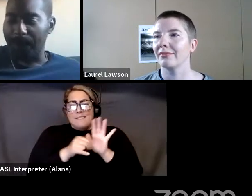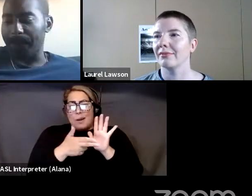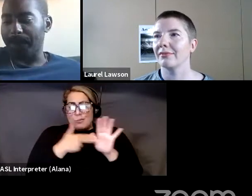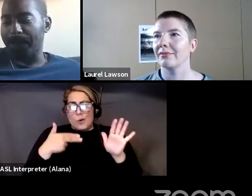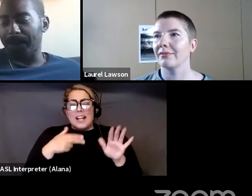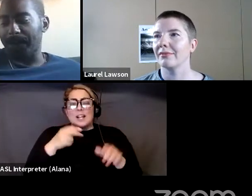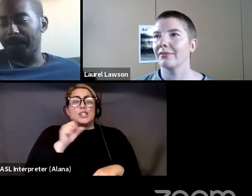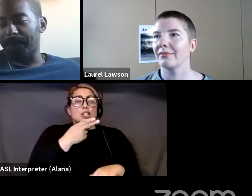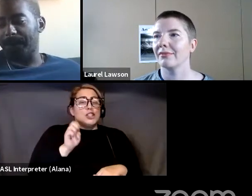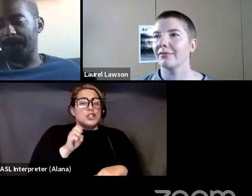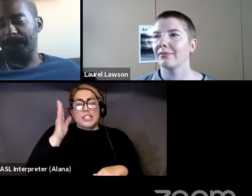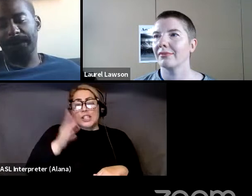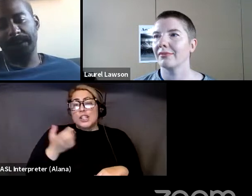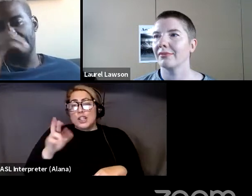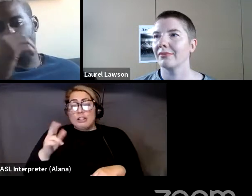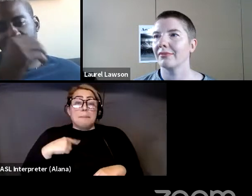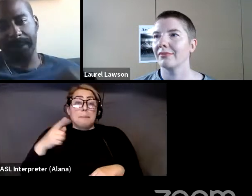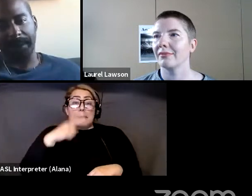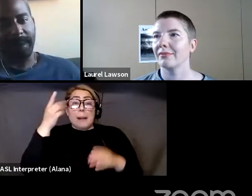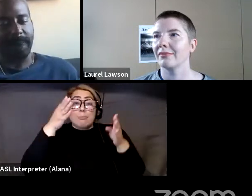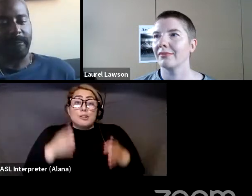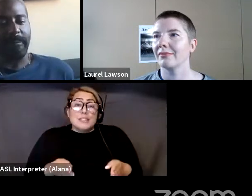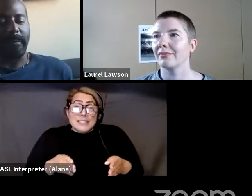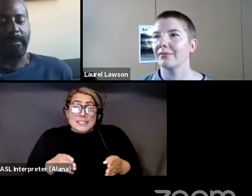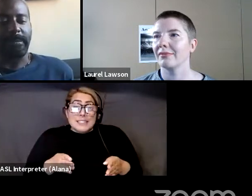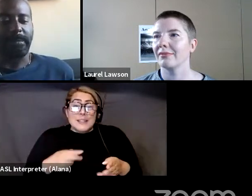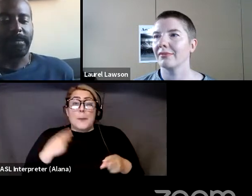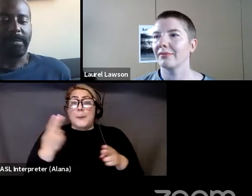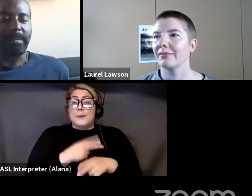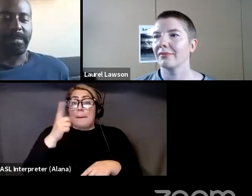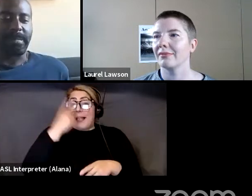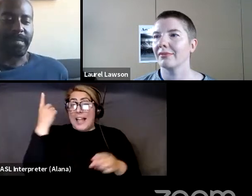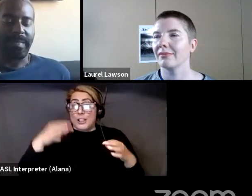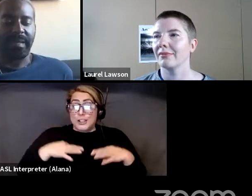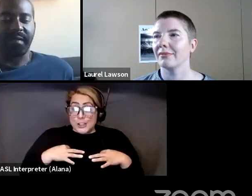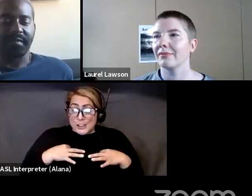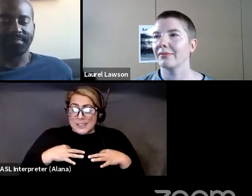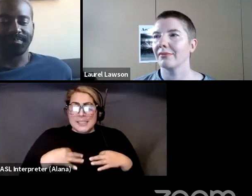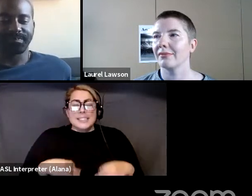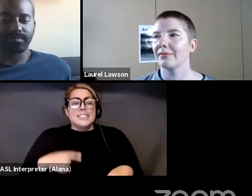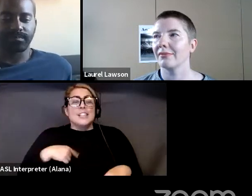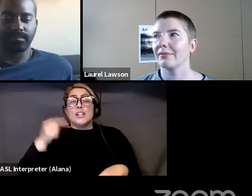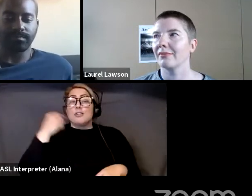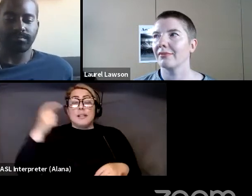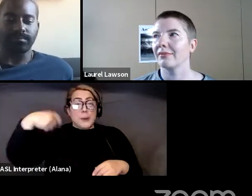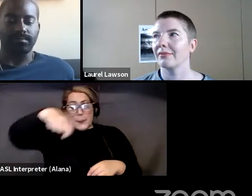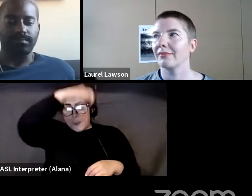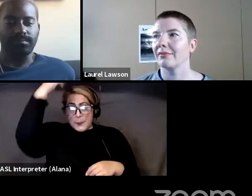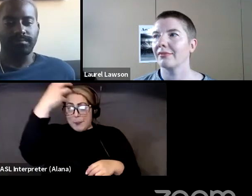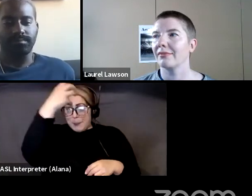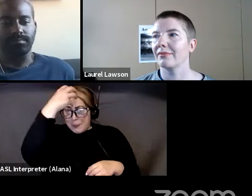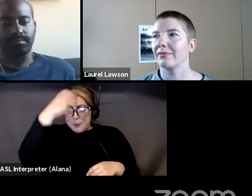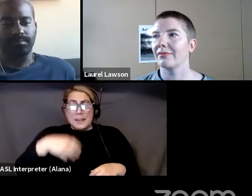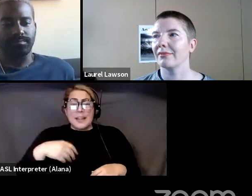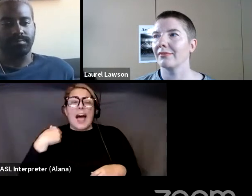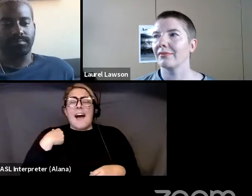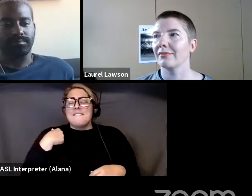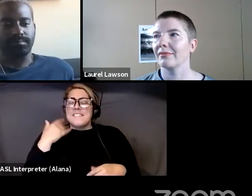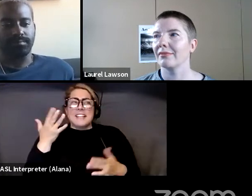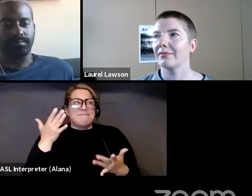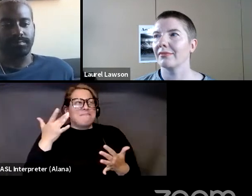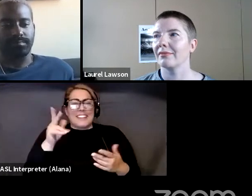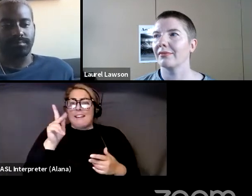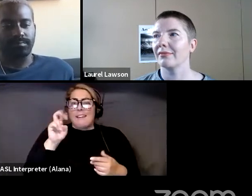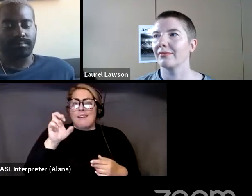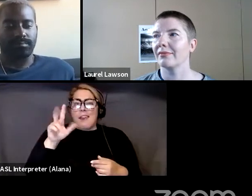pronouns. I am a Black person wearing a black shirt, a green head wrap that has a